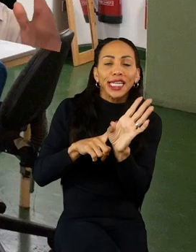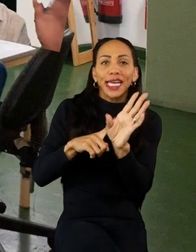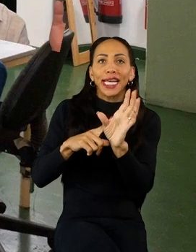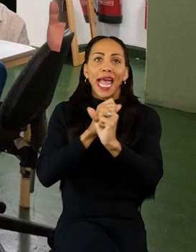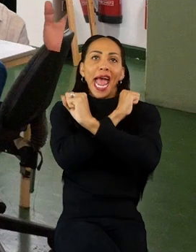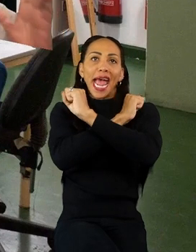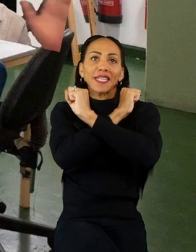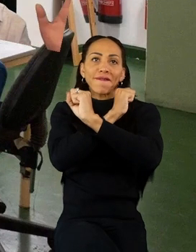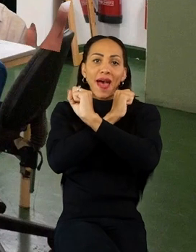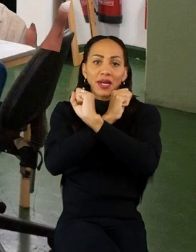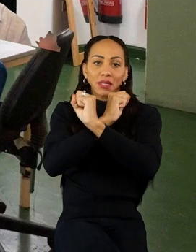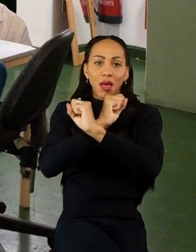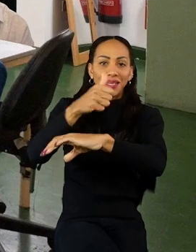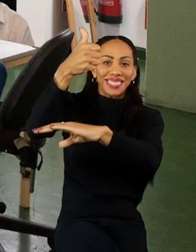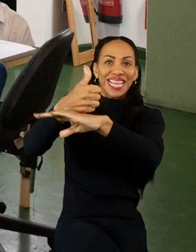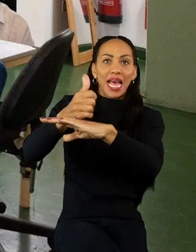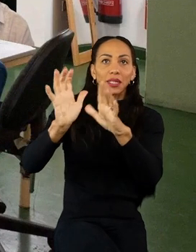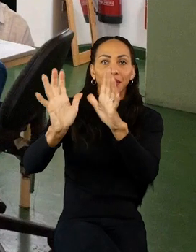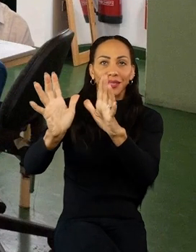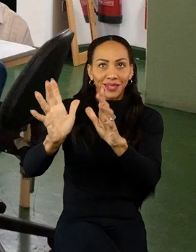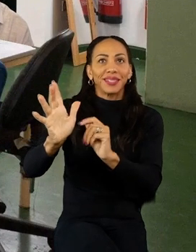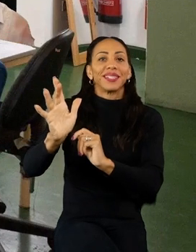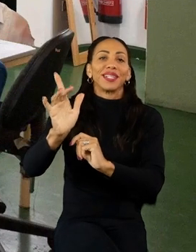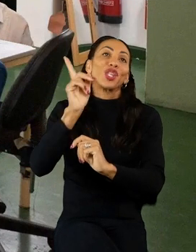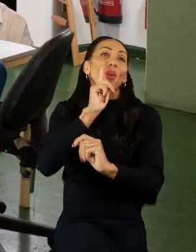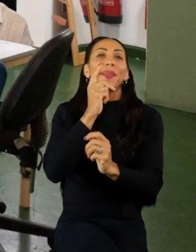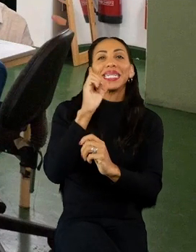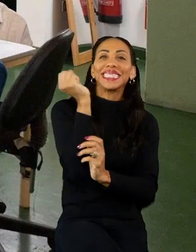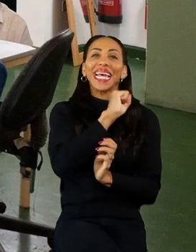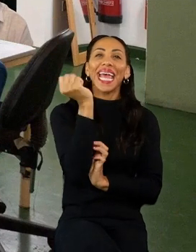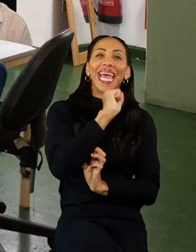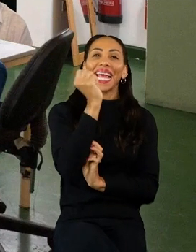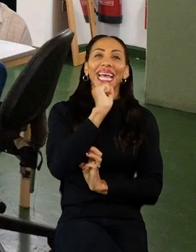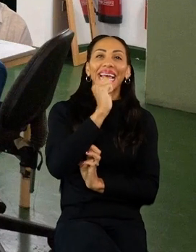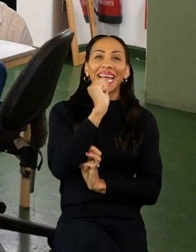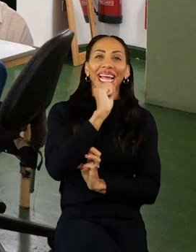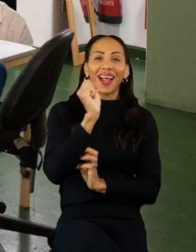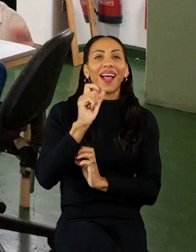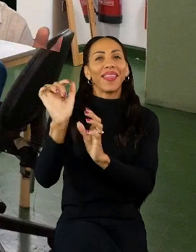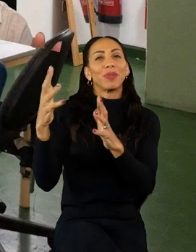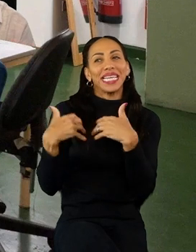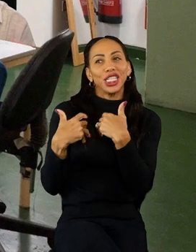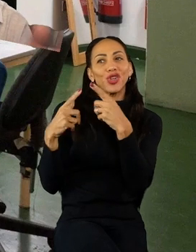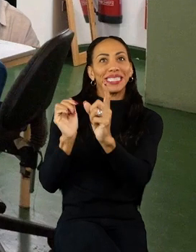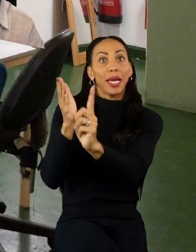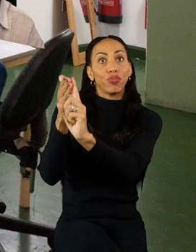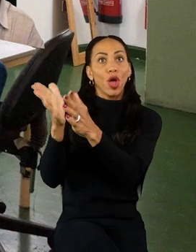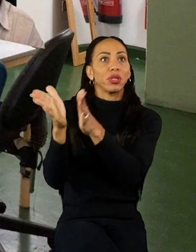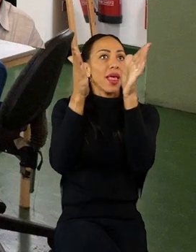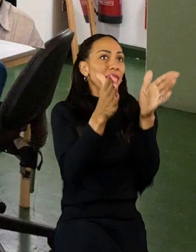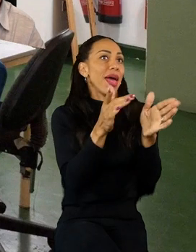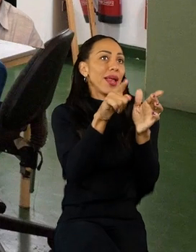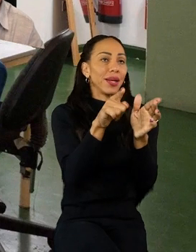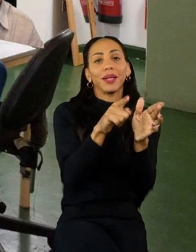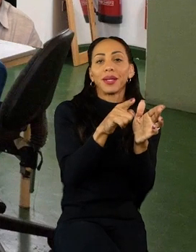very jazzy sort of X Factor set with the girl, you know, the women singing there, which was one